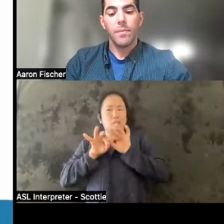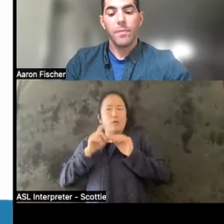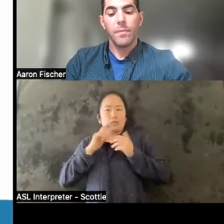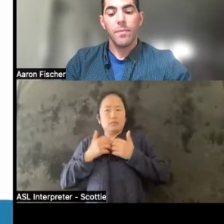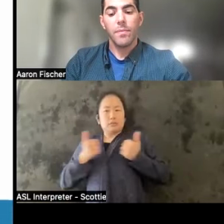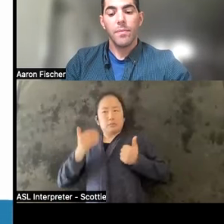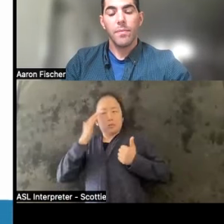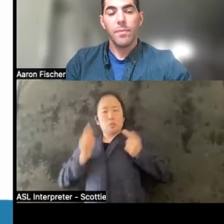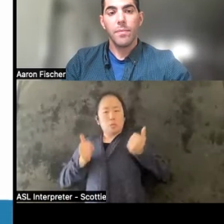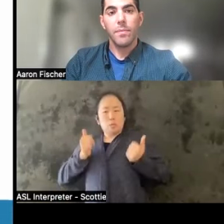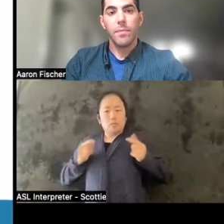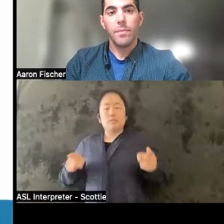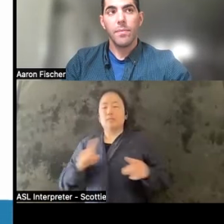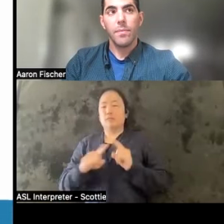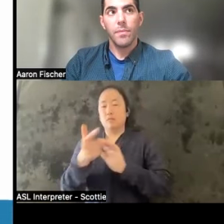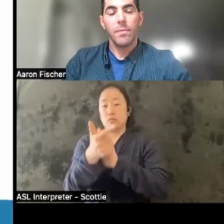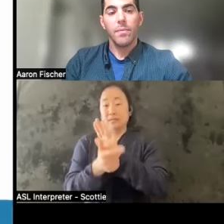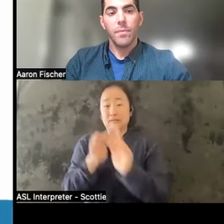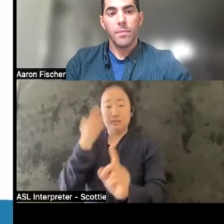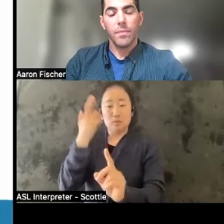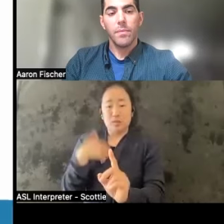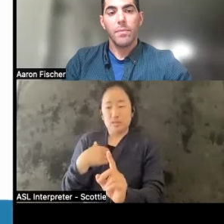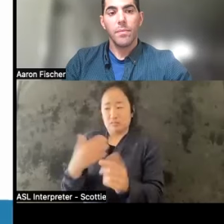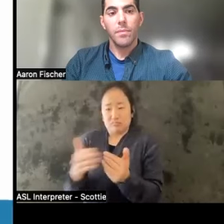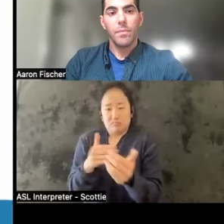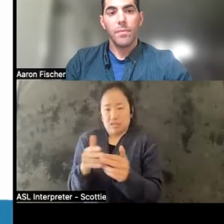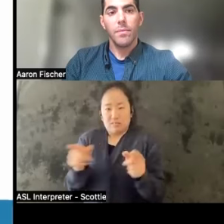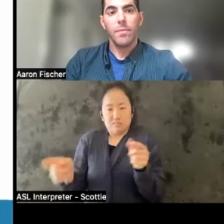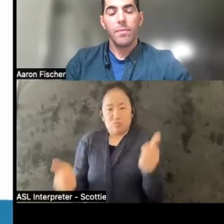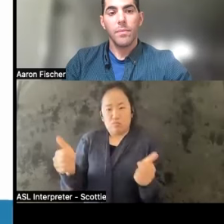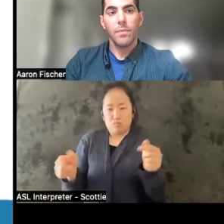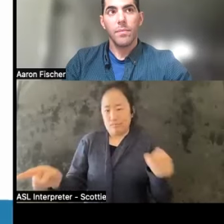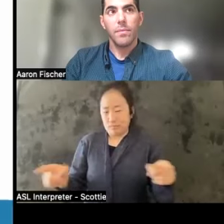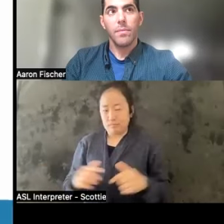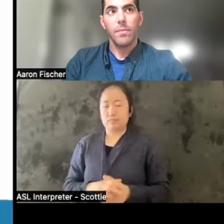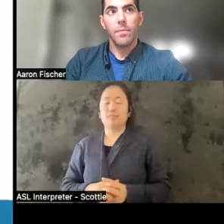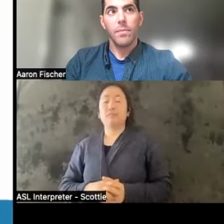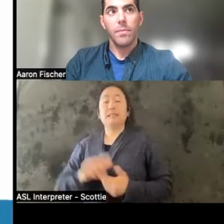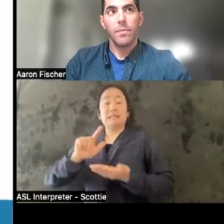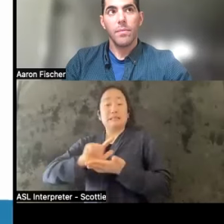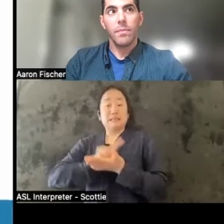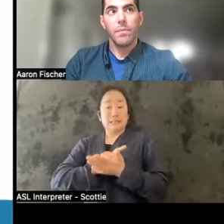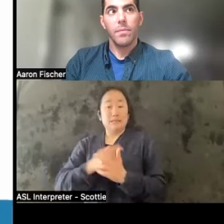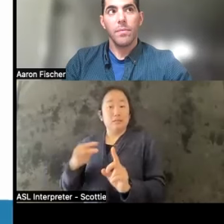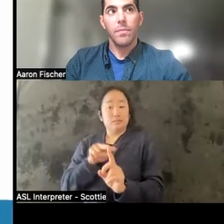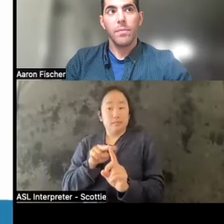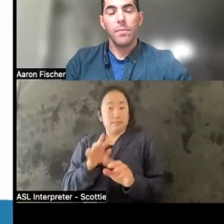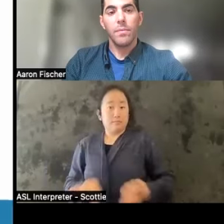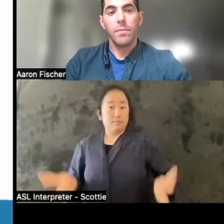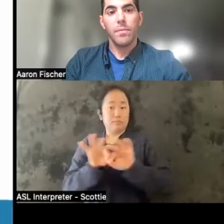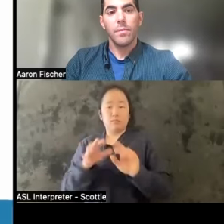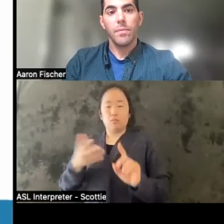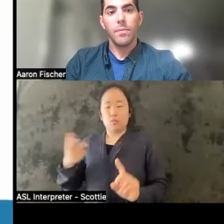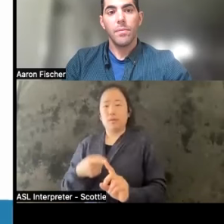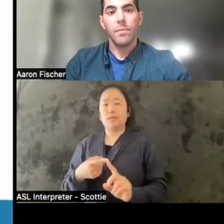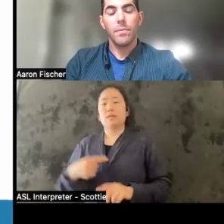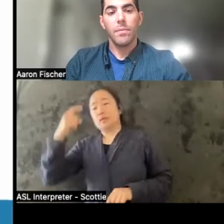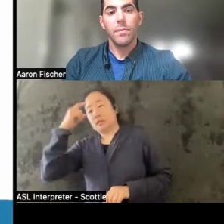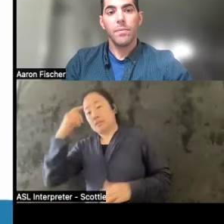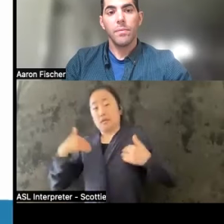for legal protections and purposes. What matters most for legal purposes is whether that mental or